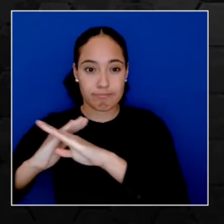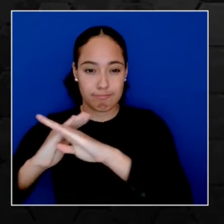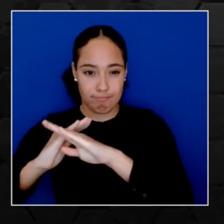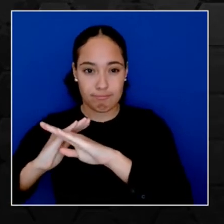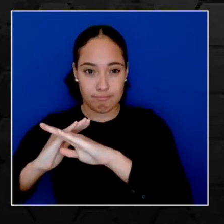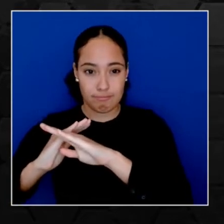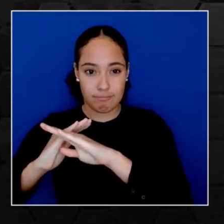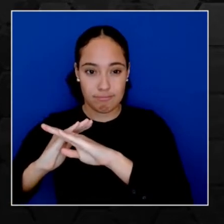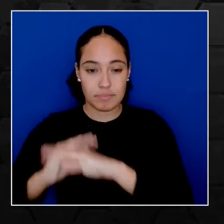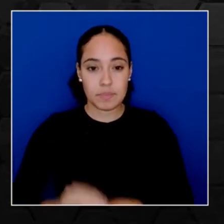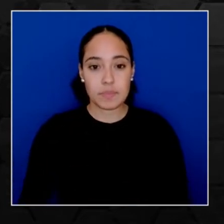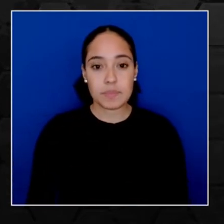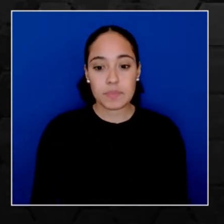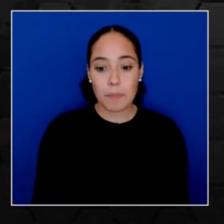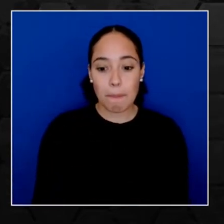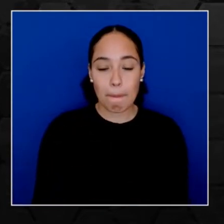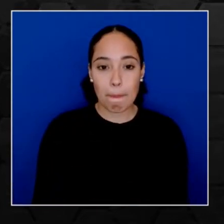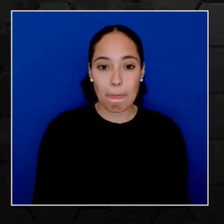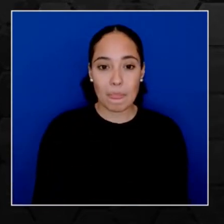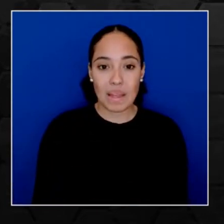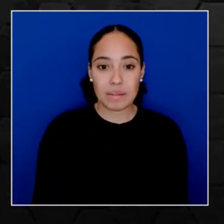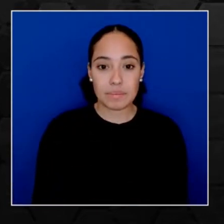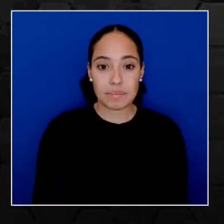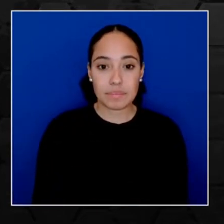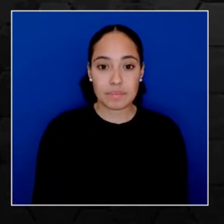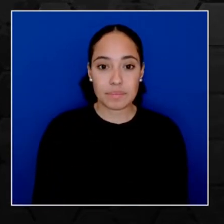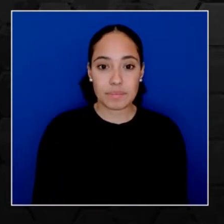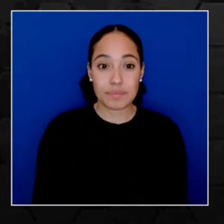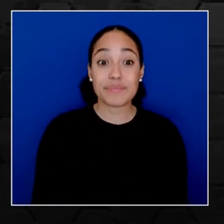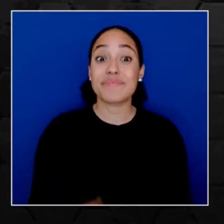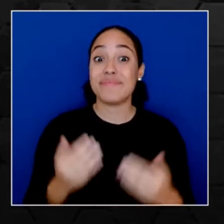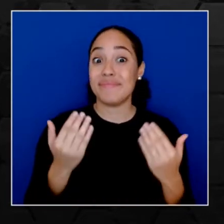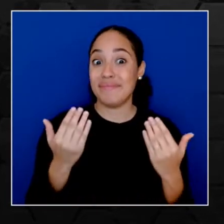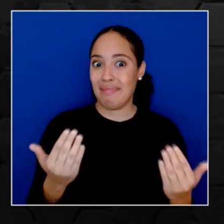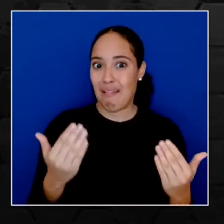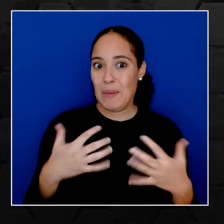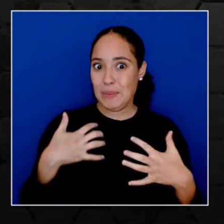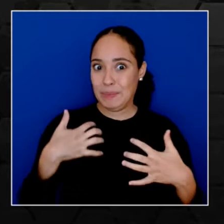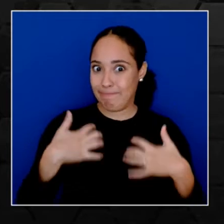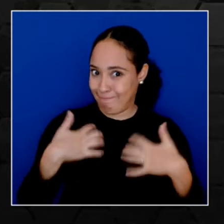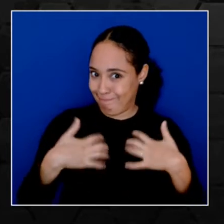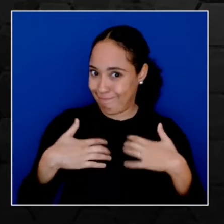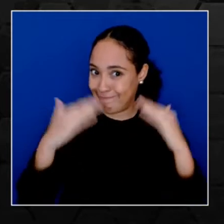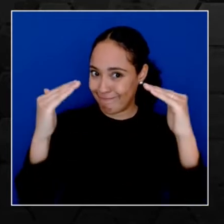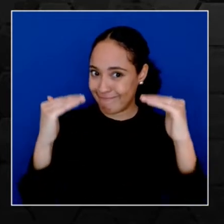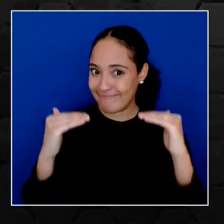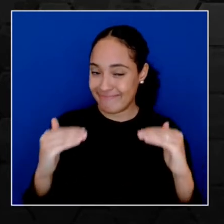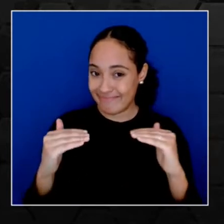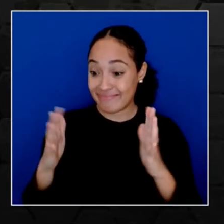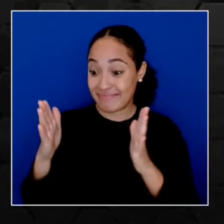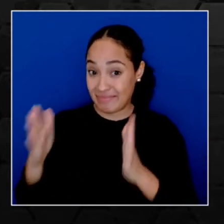Now let's get to the most interesting part of this, which is the biometric, the behavioral biometric, sorry.